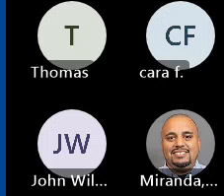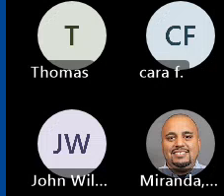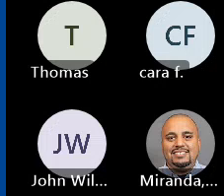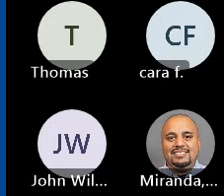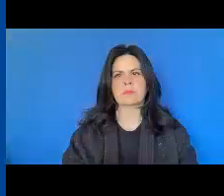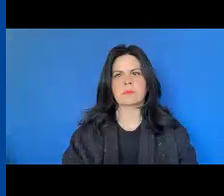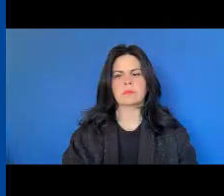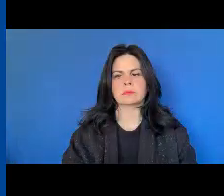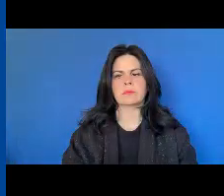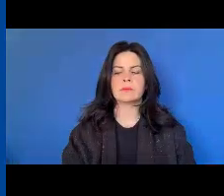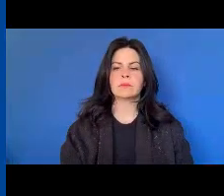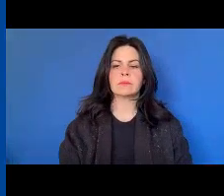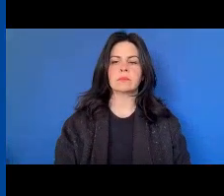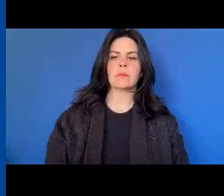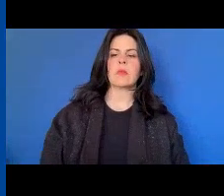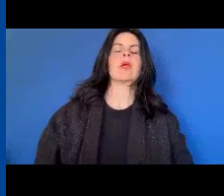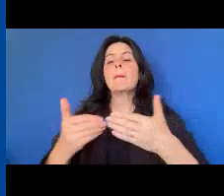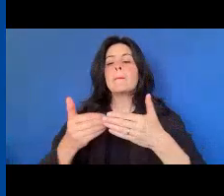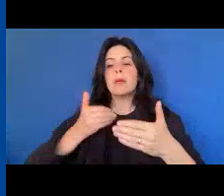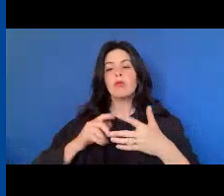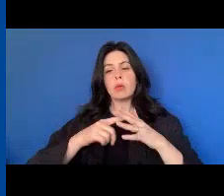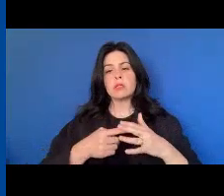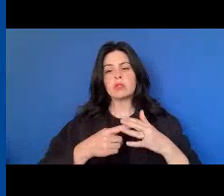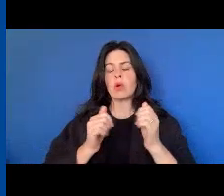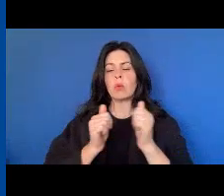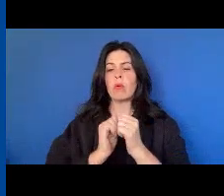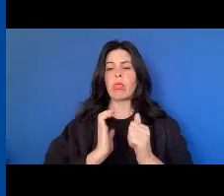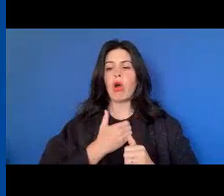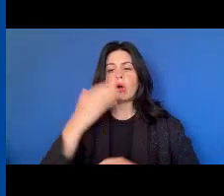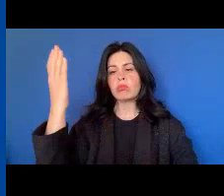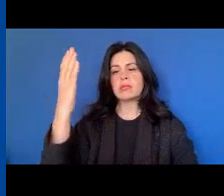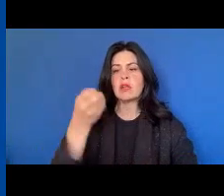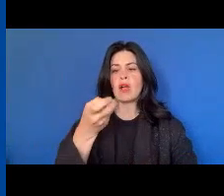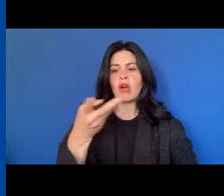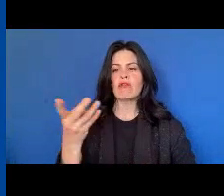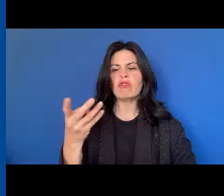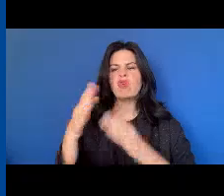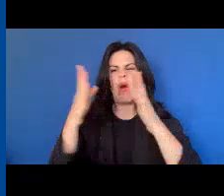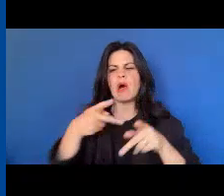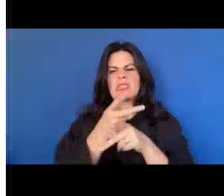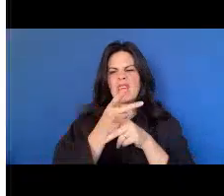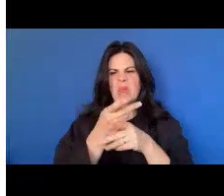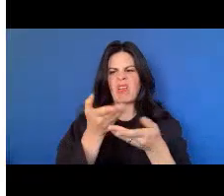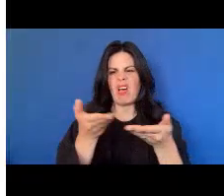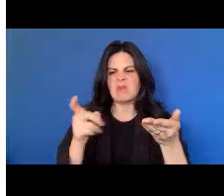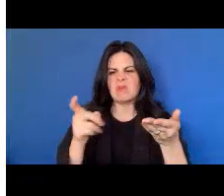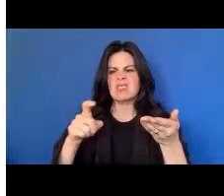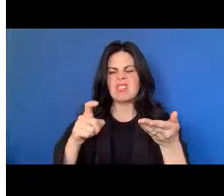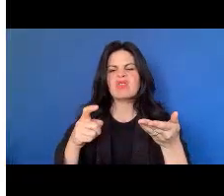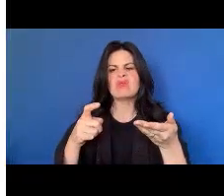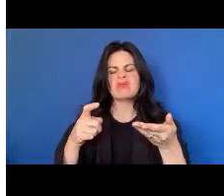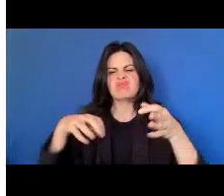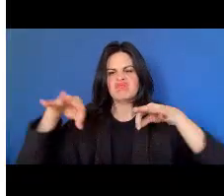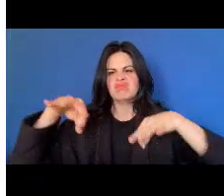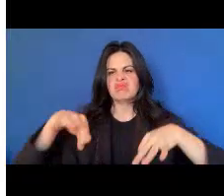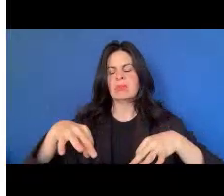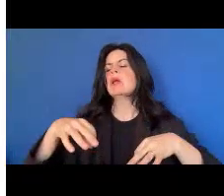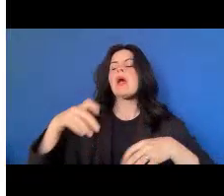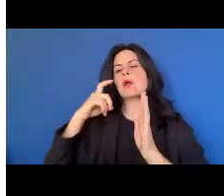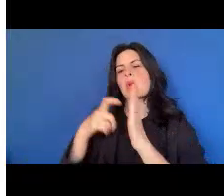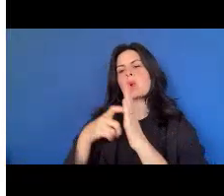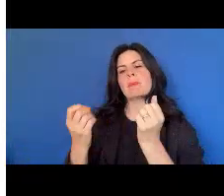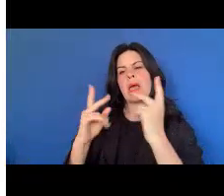get started with our presentation, we have a few housekeeping items to cover. I see that there's a lot of people that have joined the